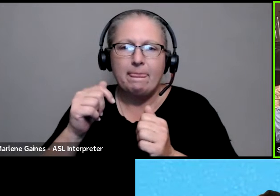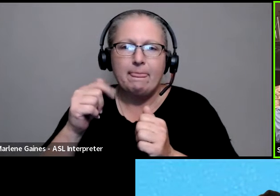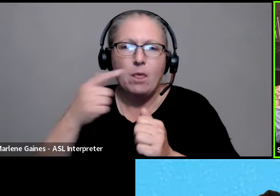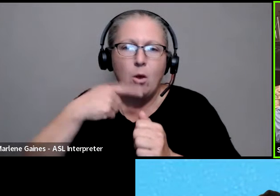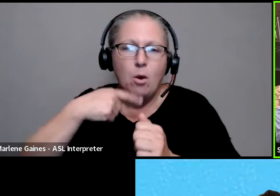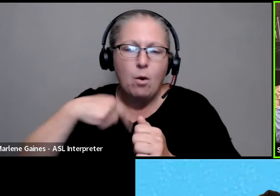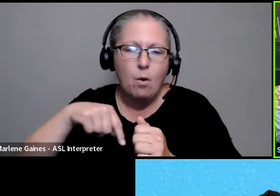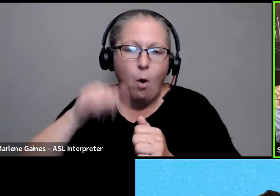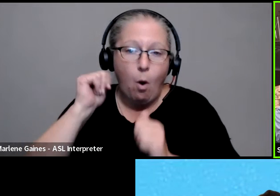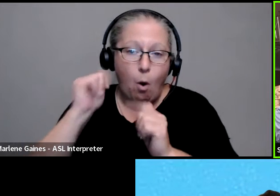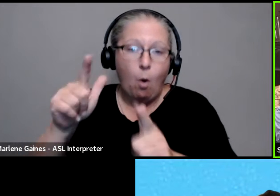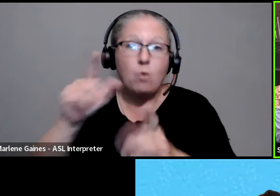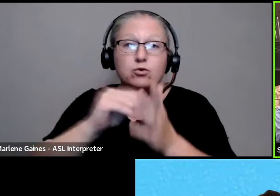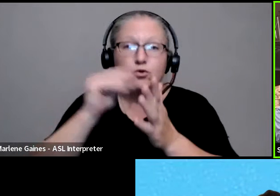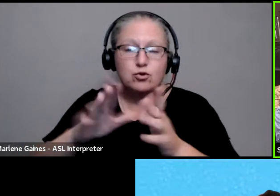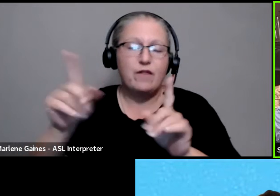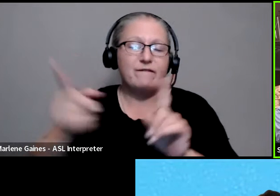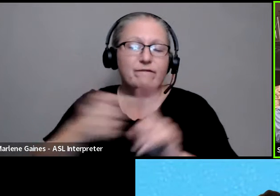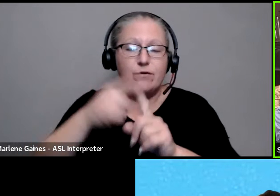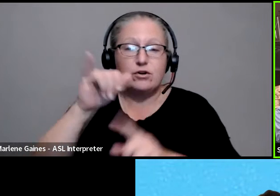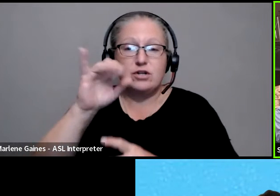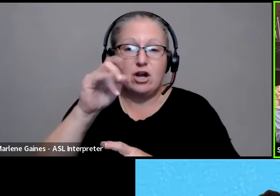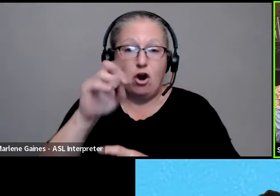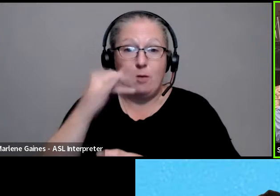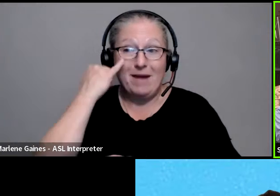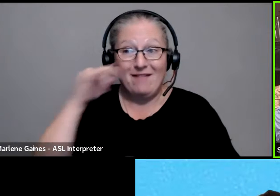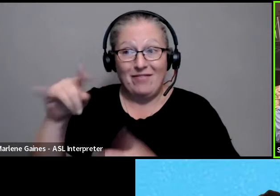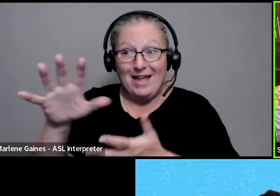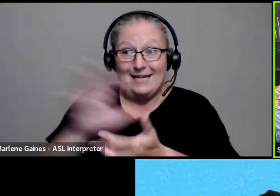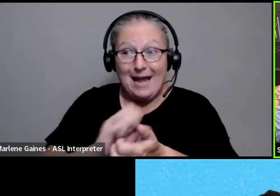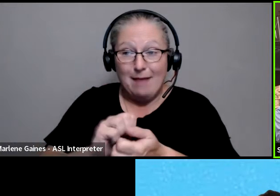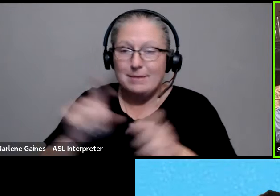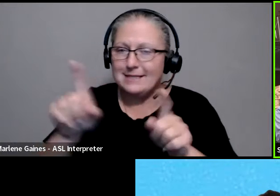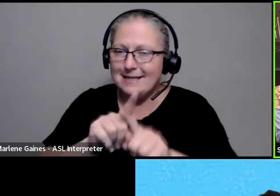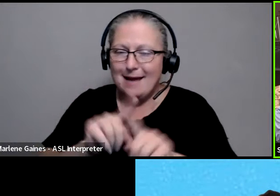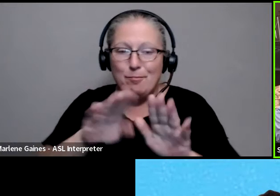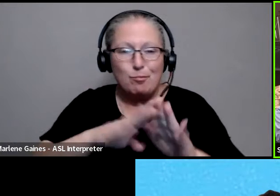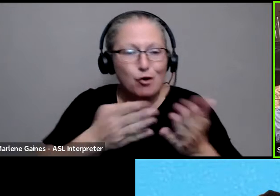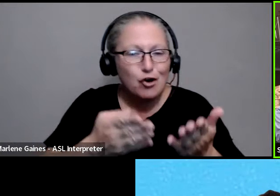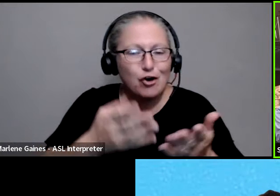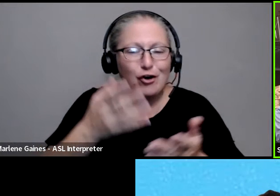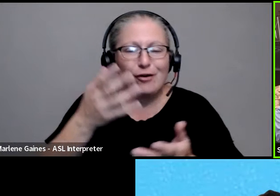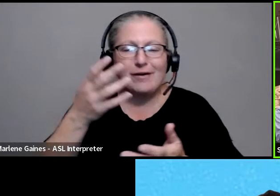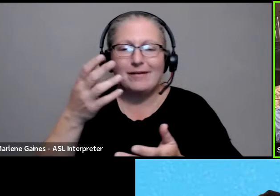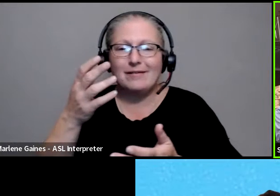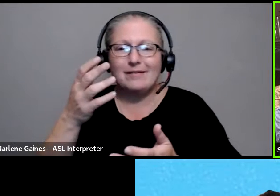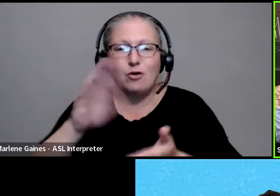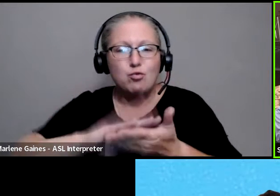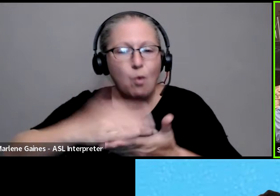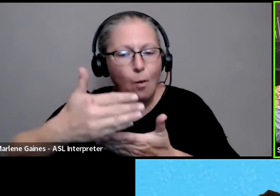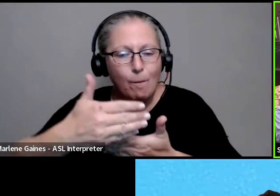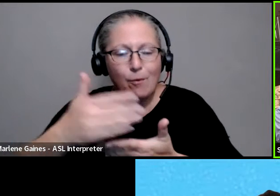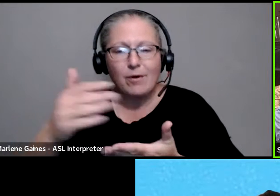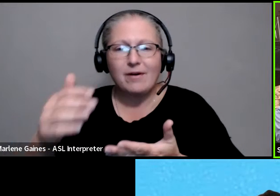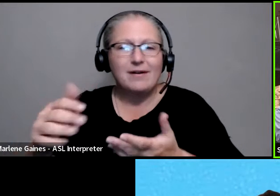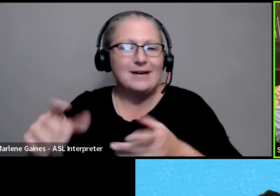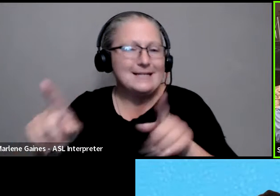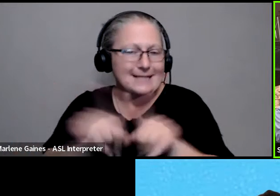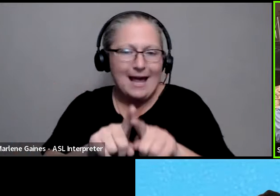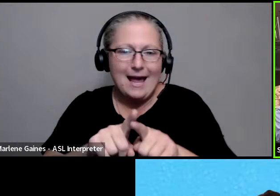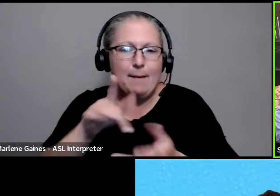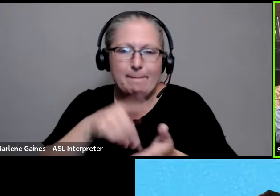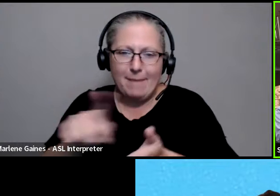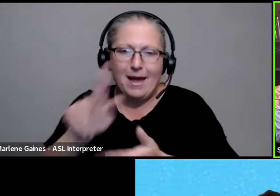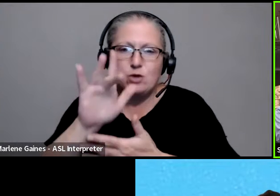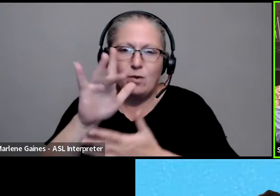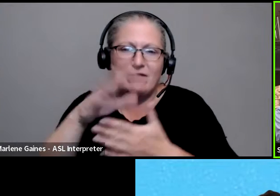All students get their first Yonder, but if they damage it, just like with textbooks and, their Chromebooks, they pay a